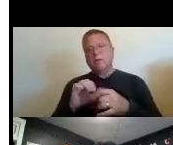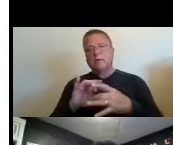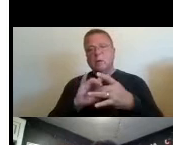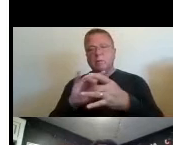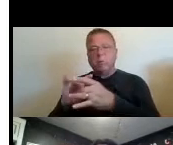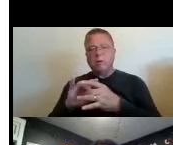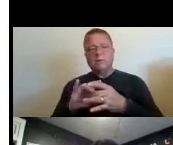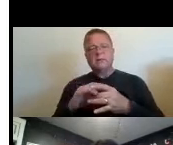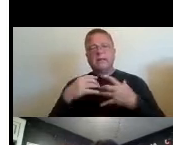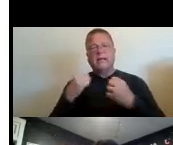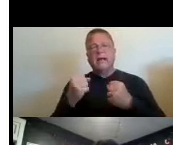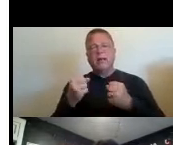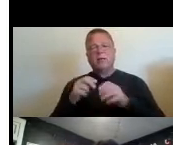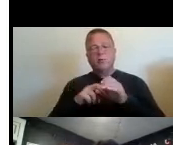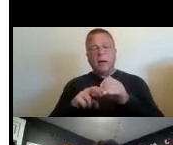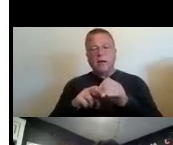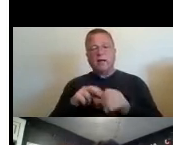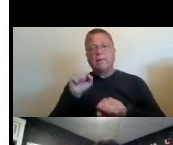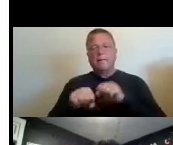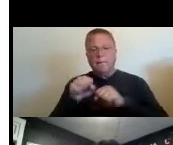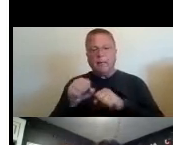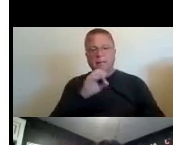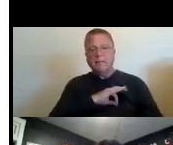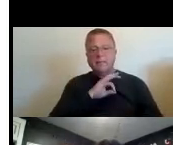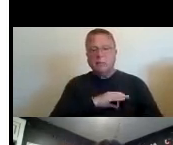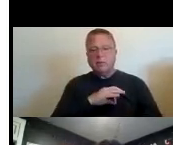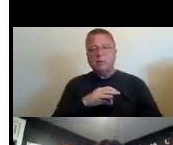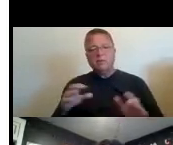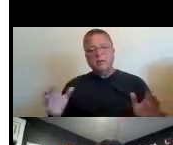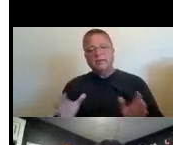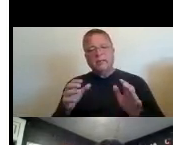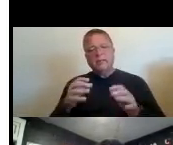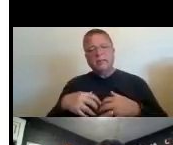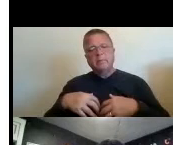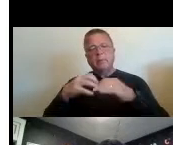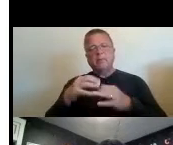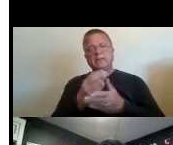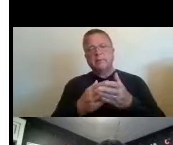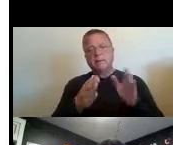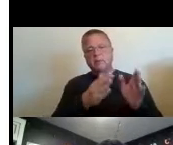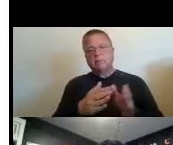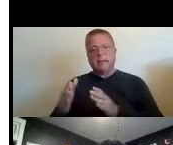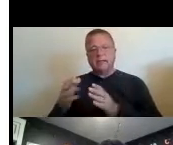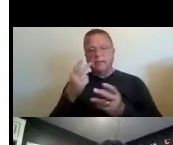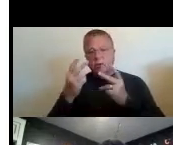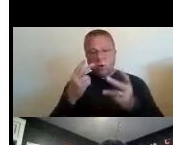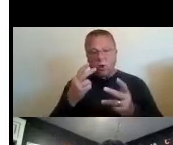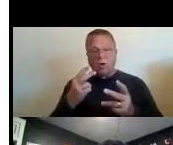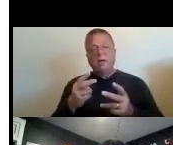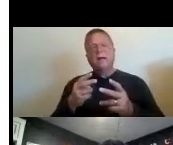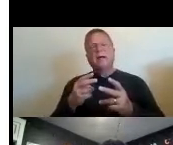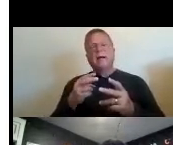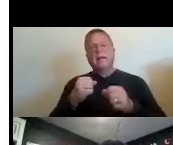Pittsburgh to implement some of those lines that you saw on our Bike Plus master plan and to bring to life the mission of the Complete